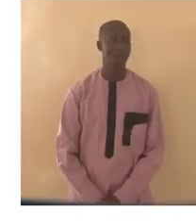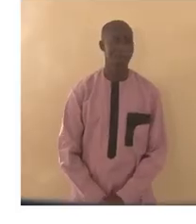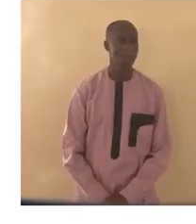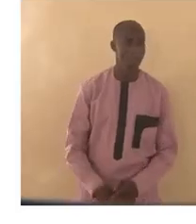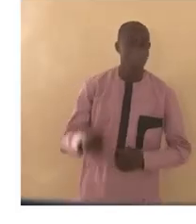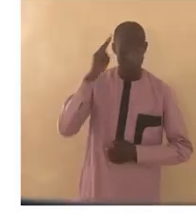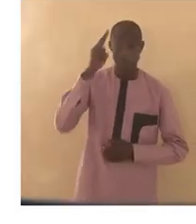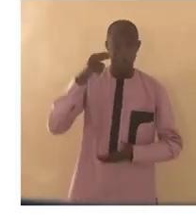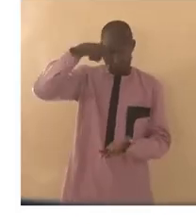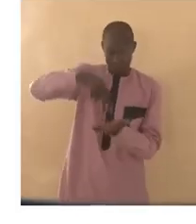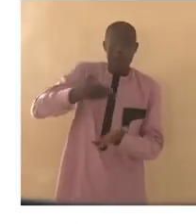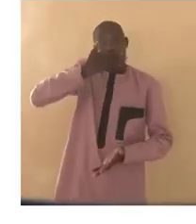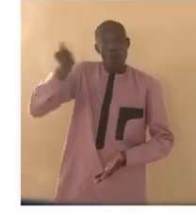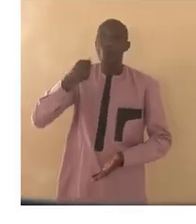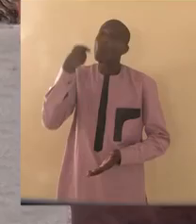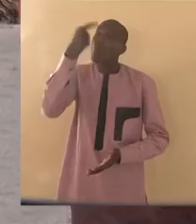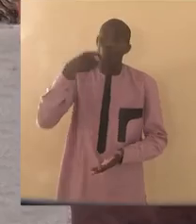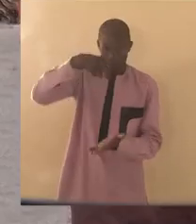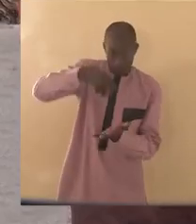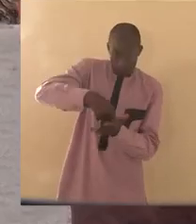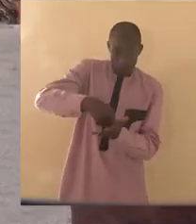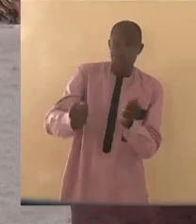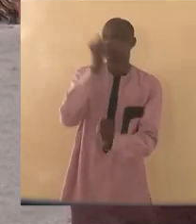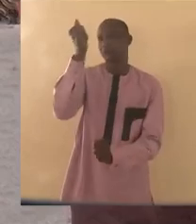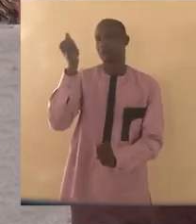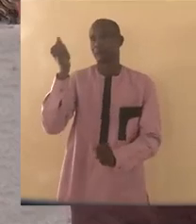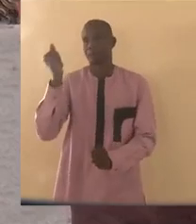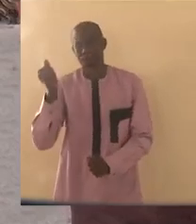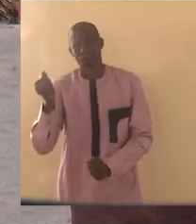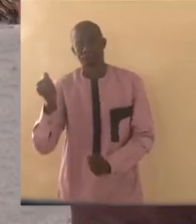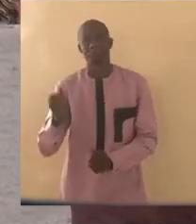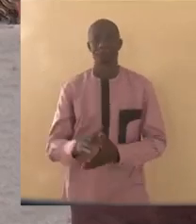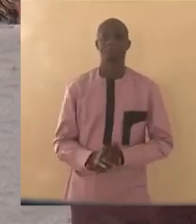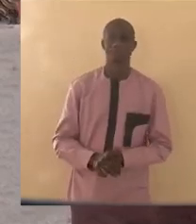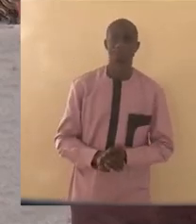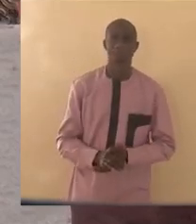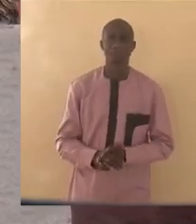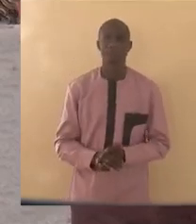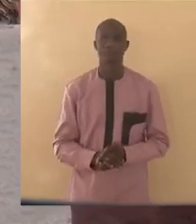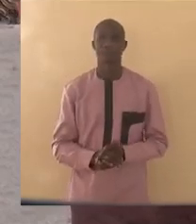He stands best who kneels most.